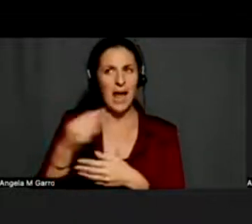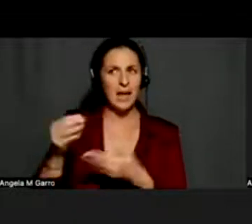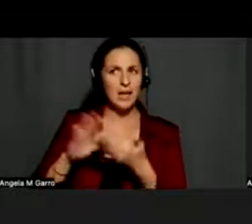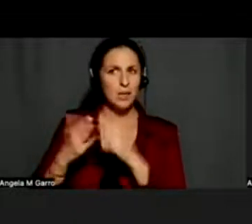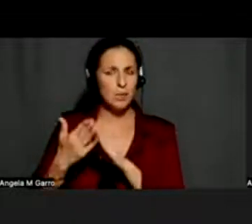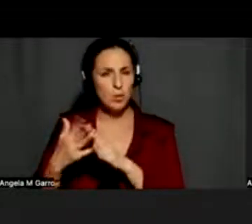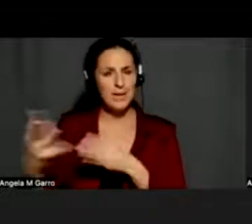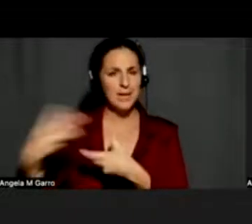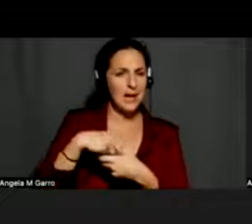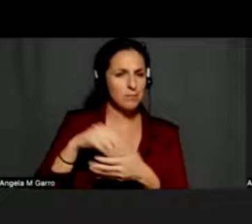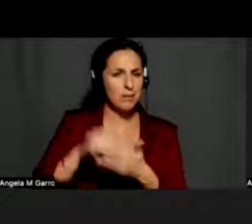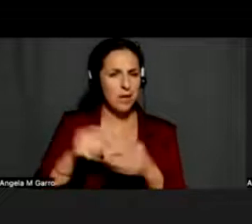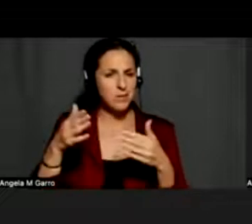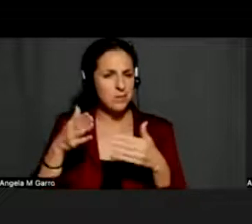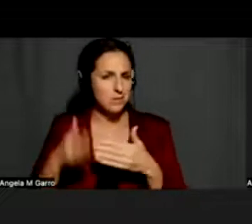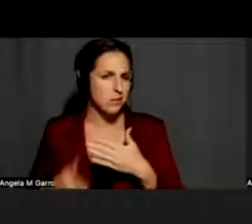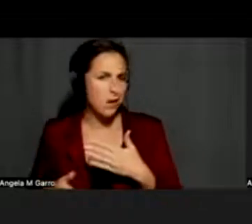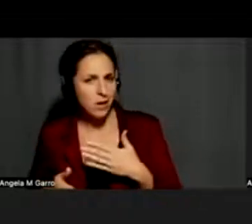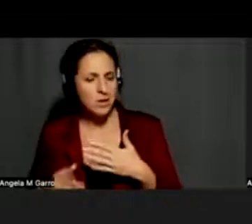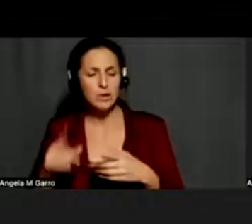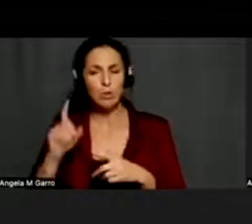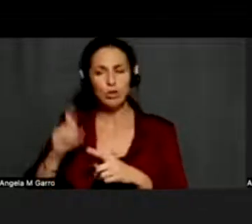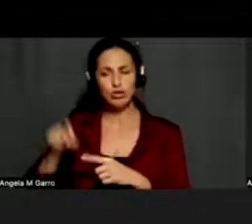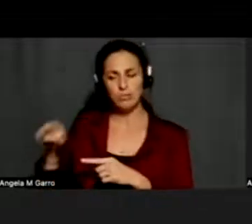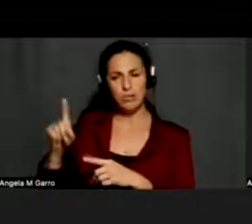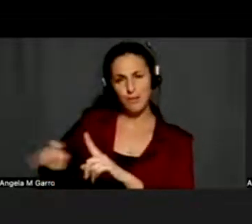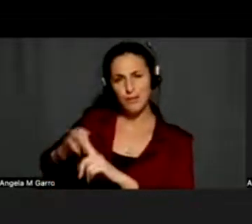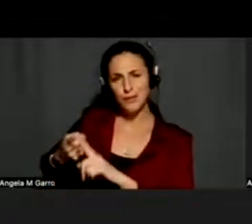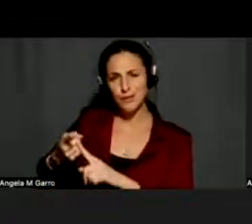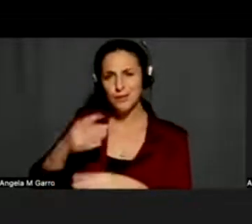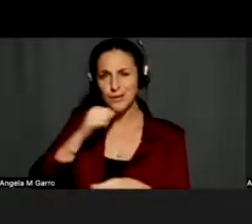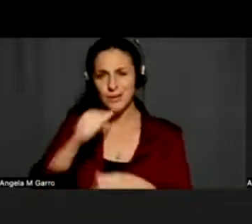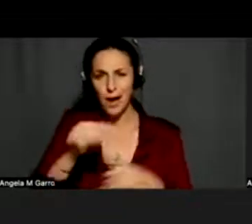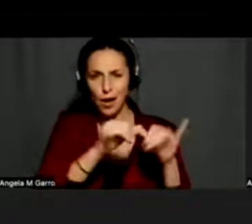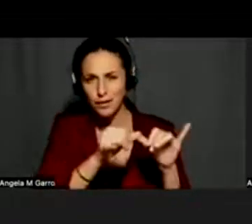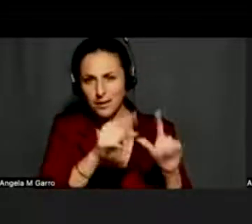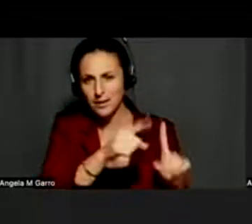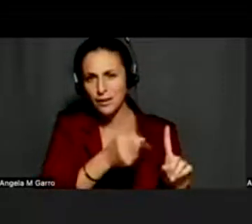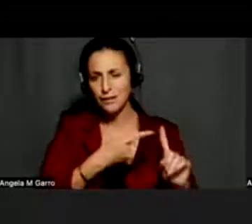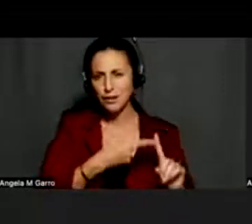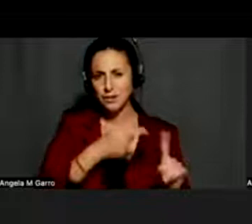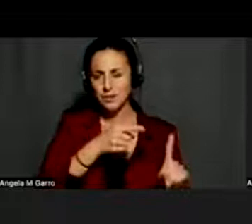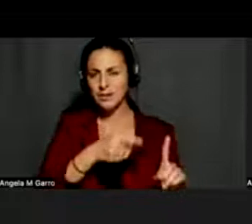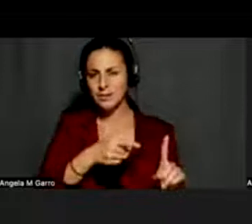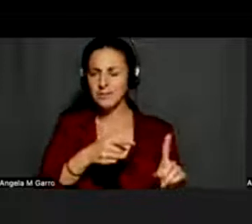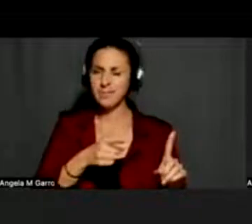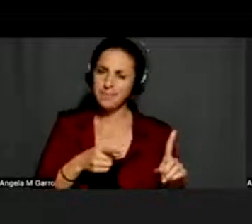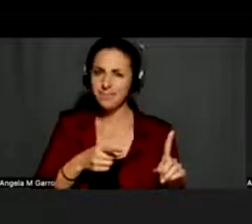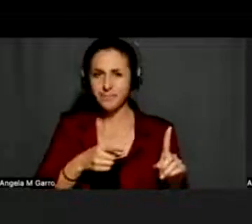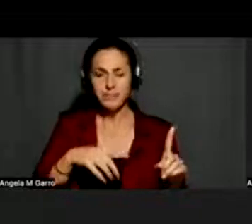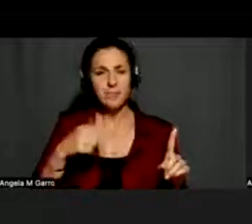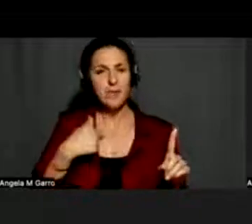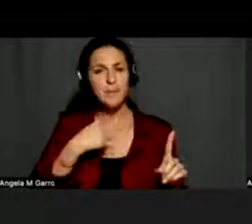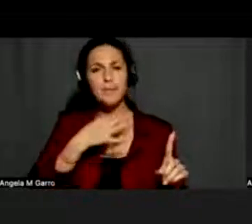which will happen a year down the road before the architect and all of that is engaged. So I'm